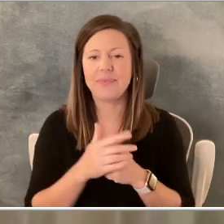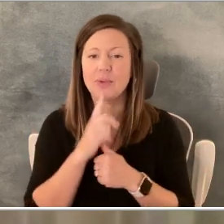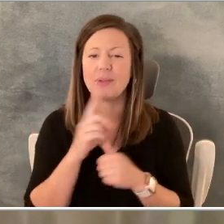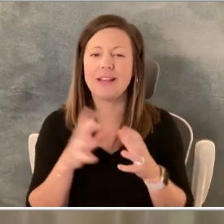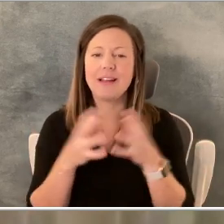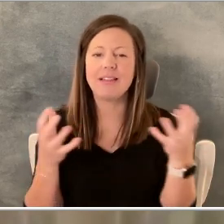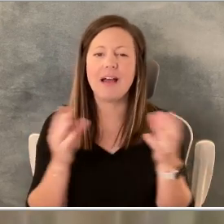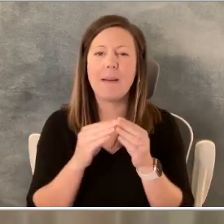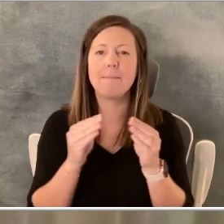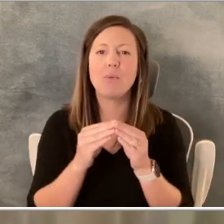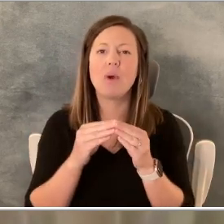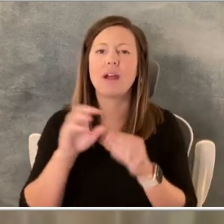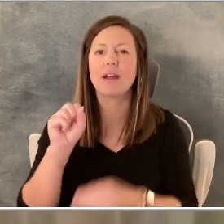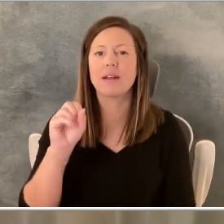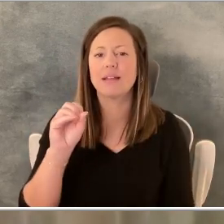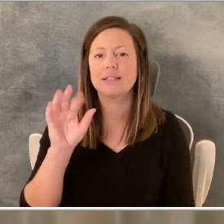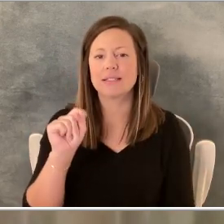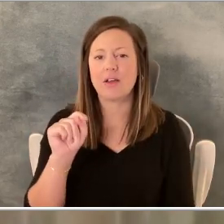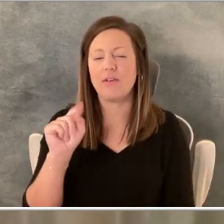soft tissue work.